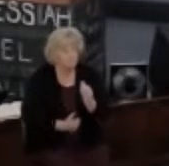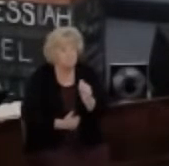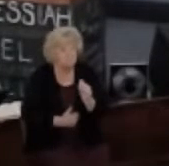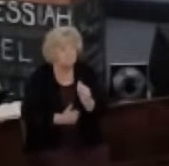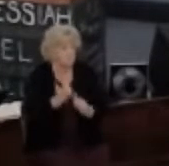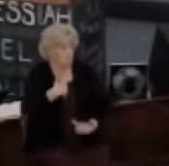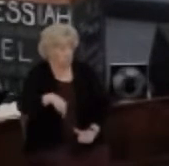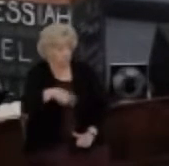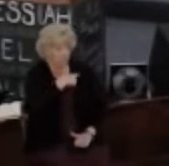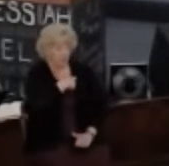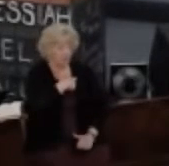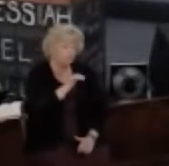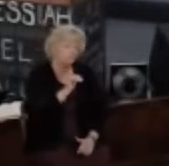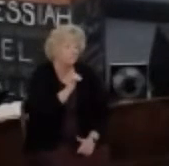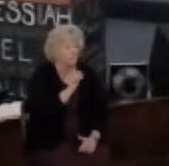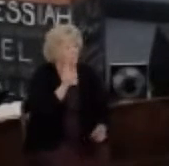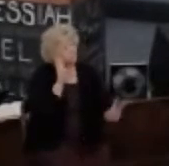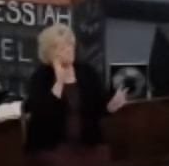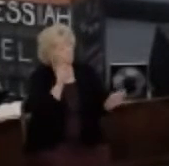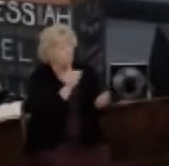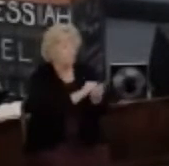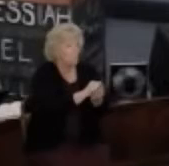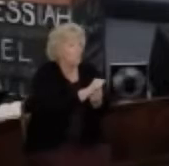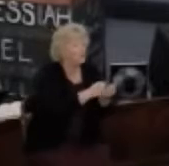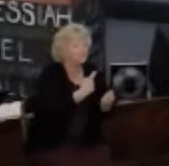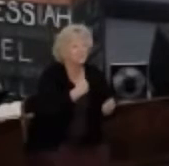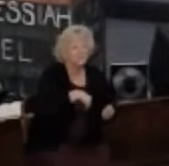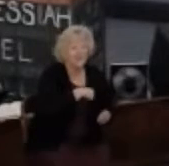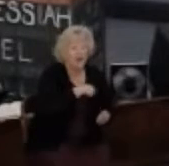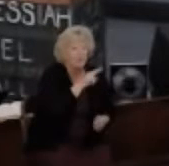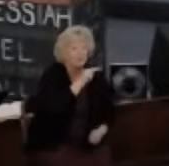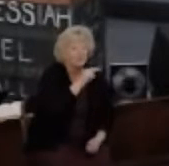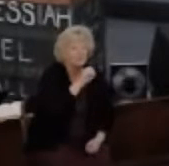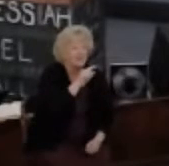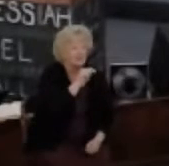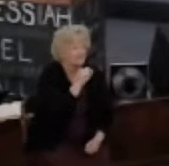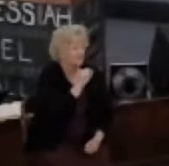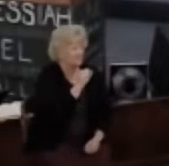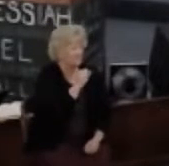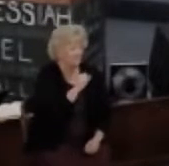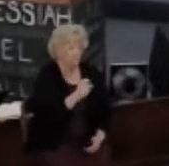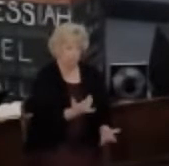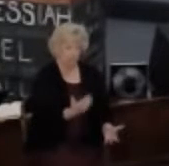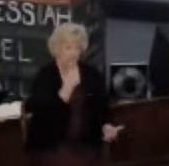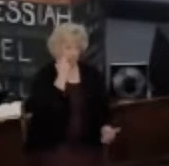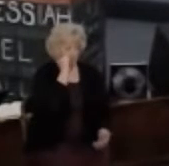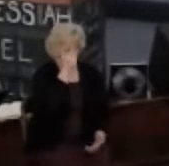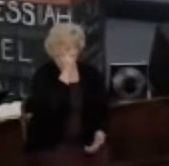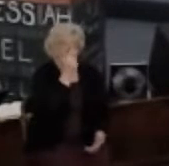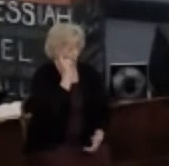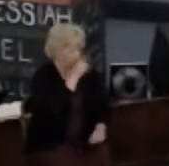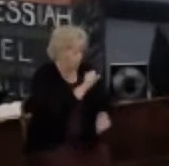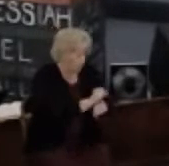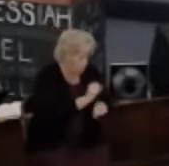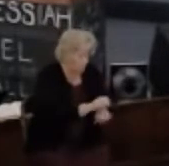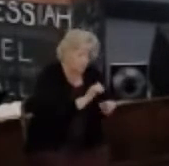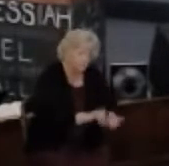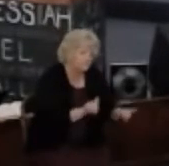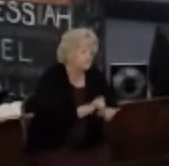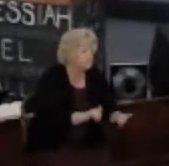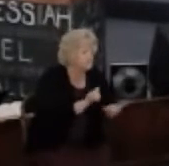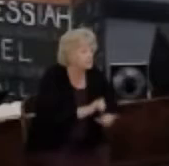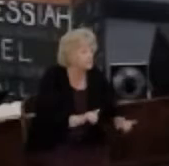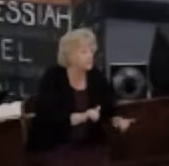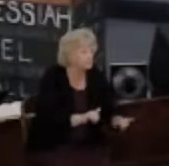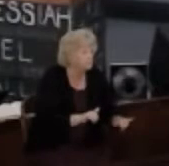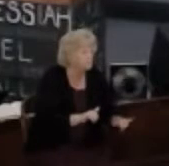our nets, preparing for tomorrow's catch, just barely within hearing distance